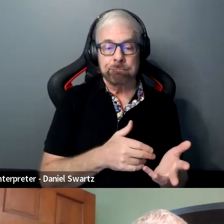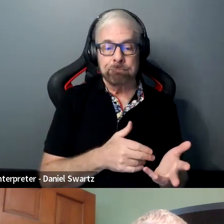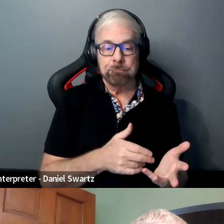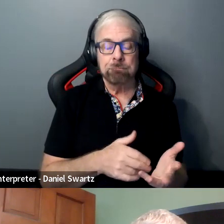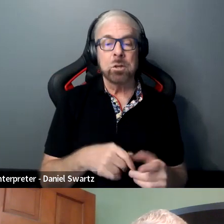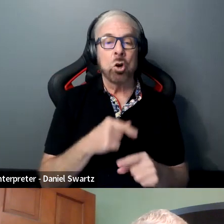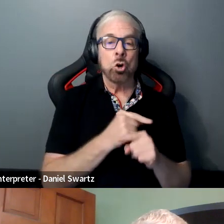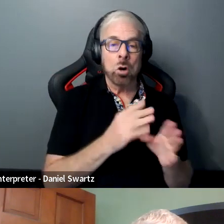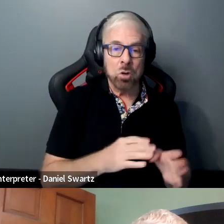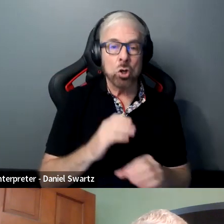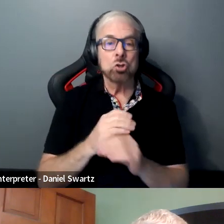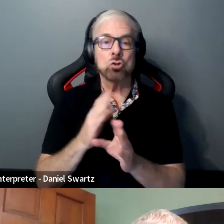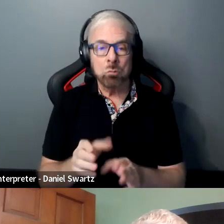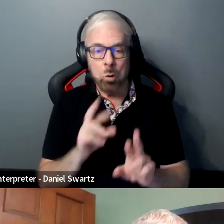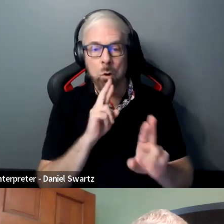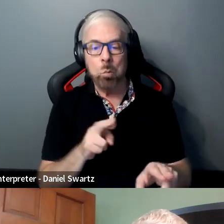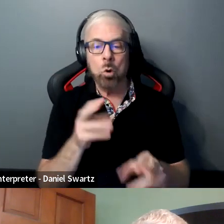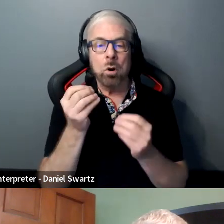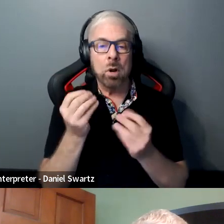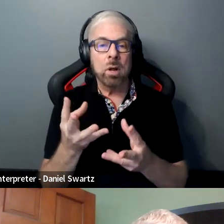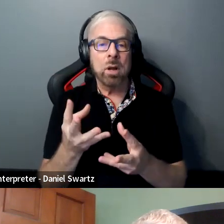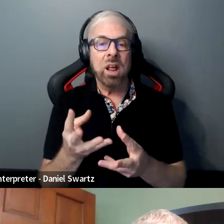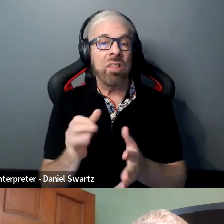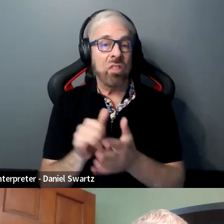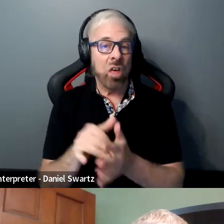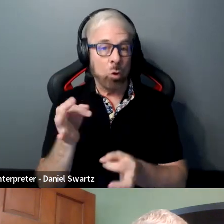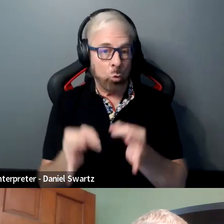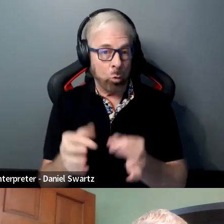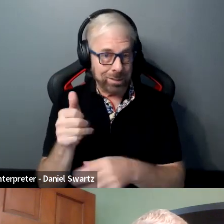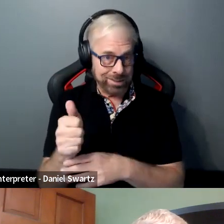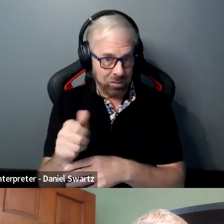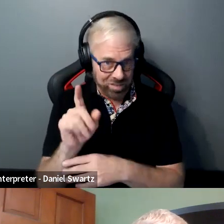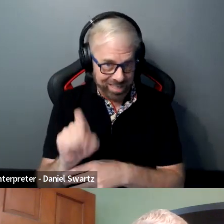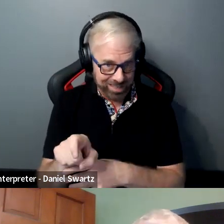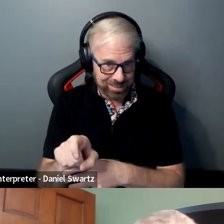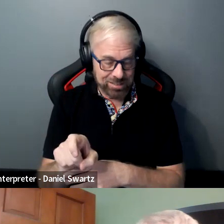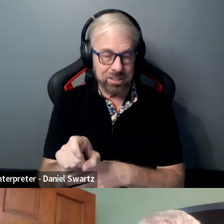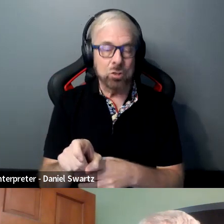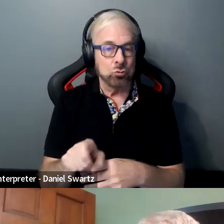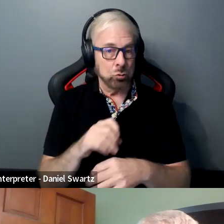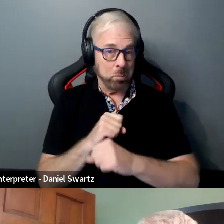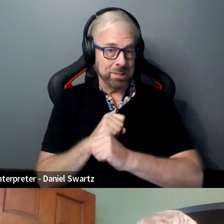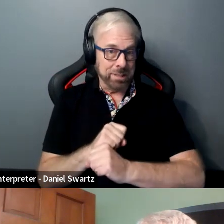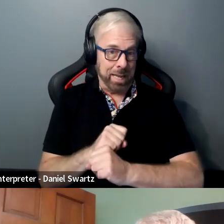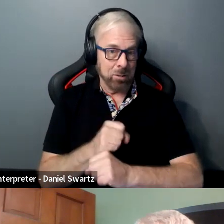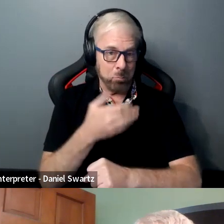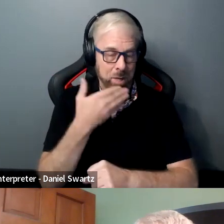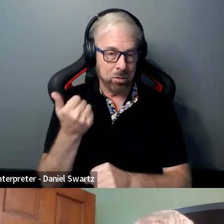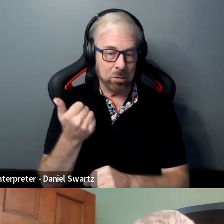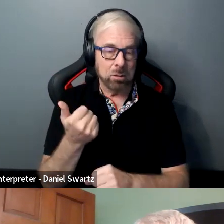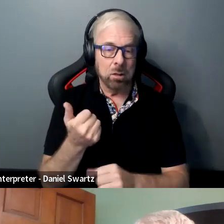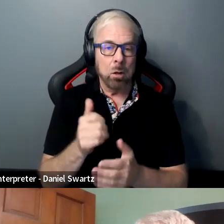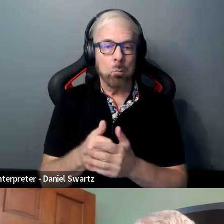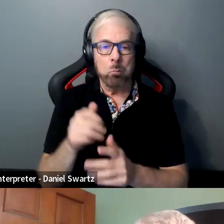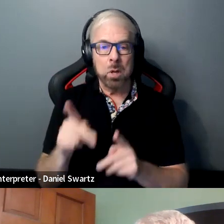guardians and conservators report the information the court needs to protect better those